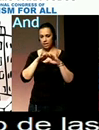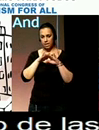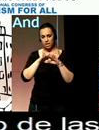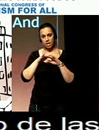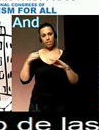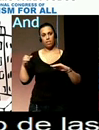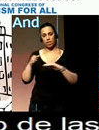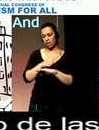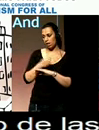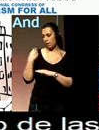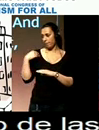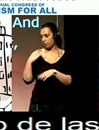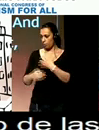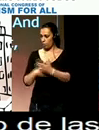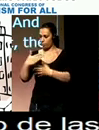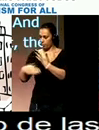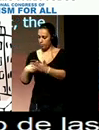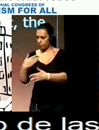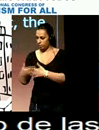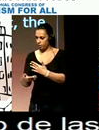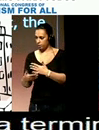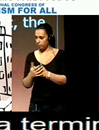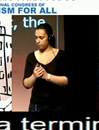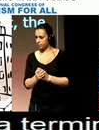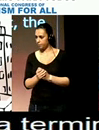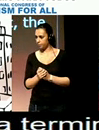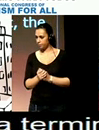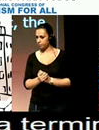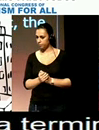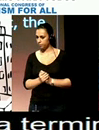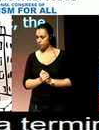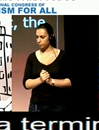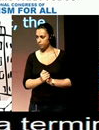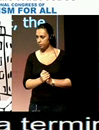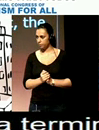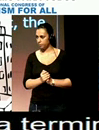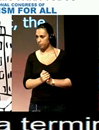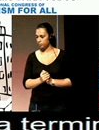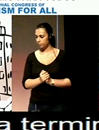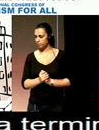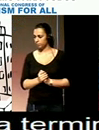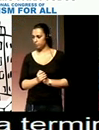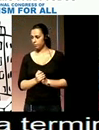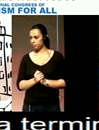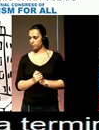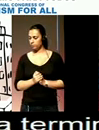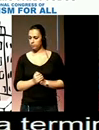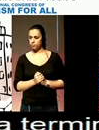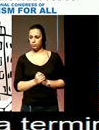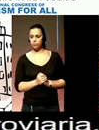connects the port of Piraeus with the northern suburb of Kephysia passing through the center of Athens is the second